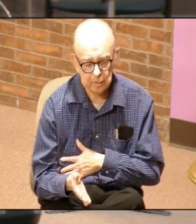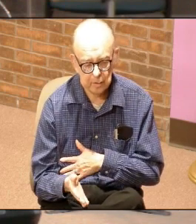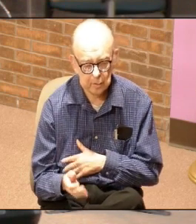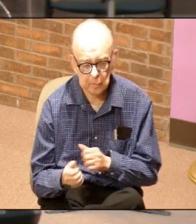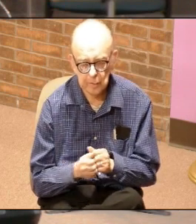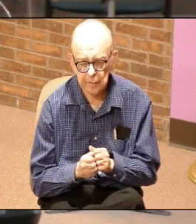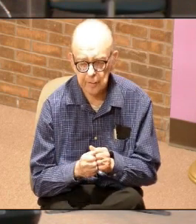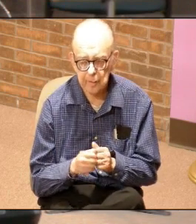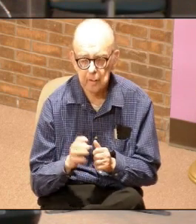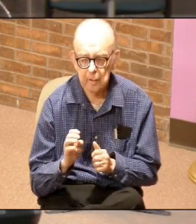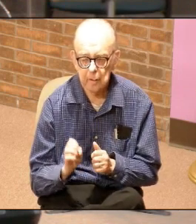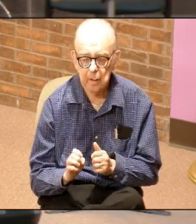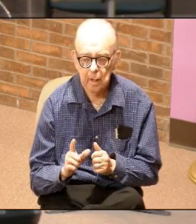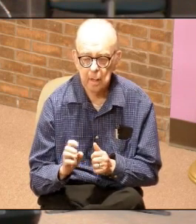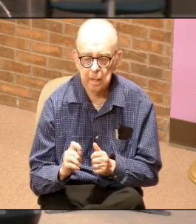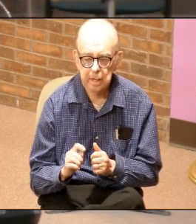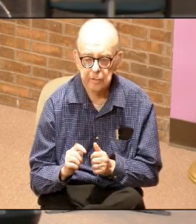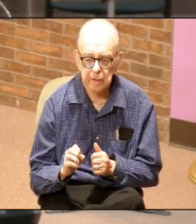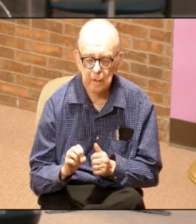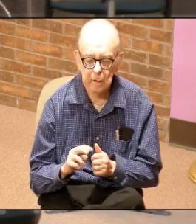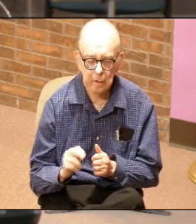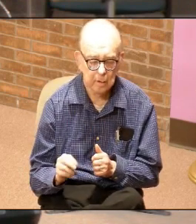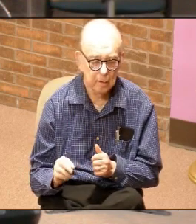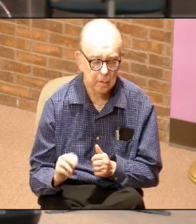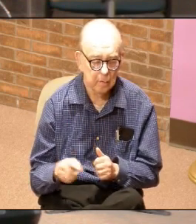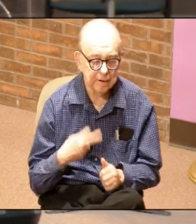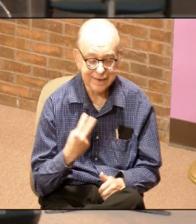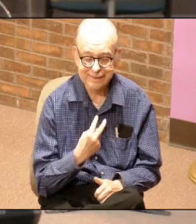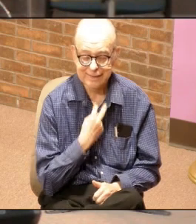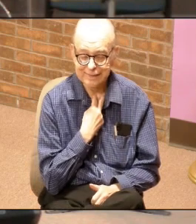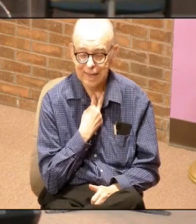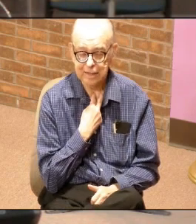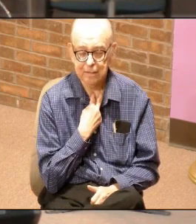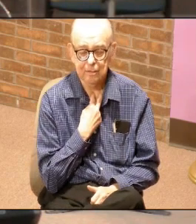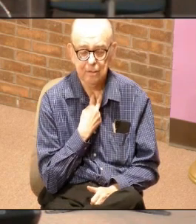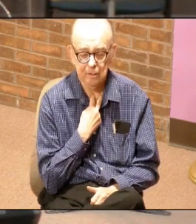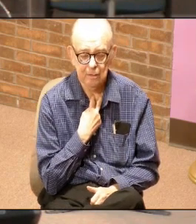the election. We're stuck